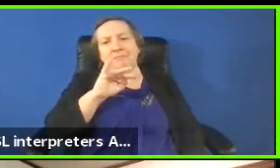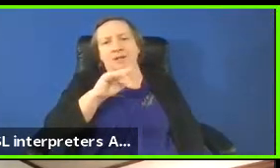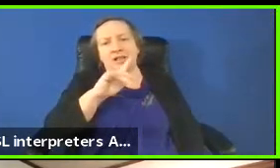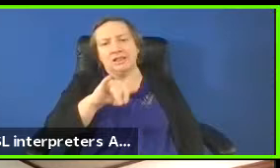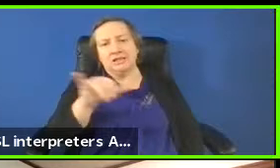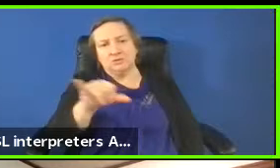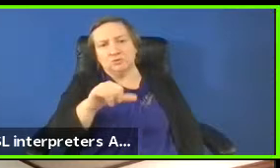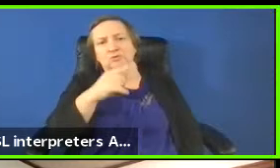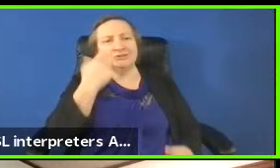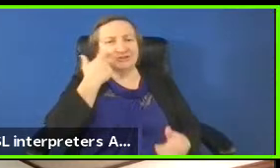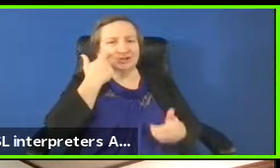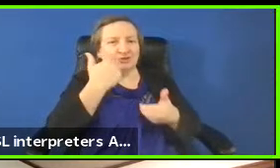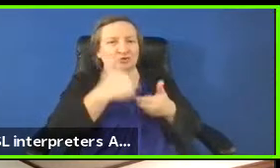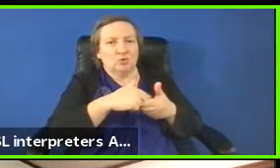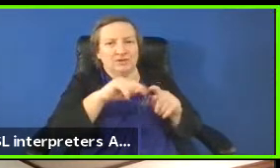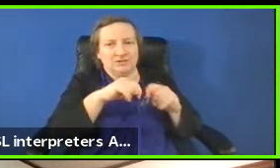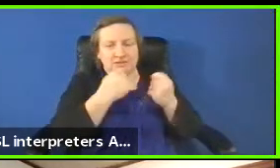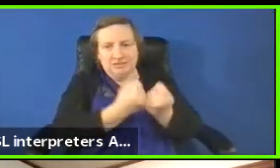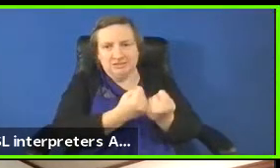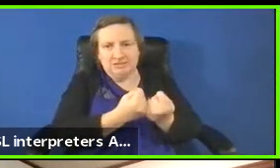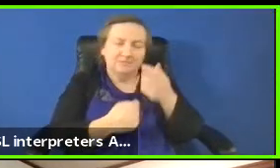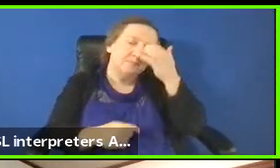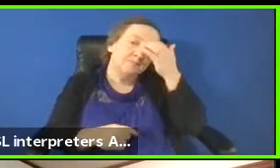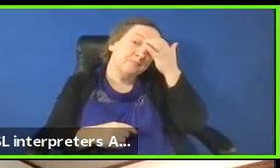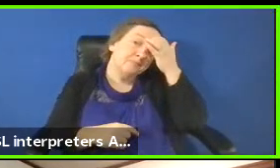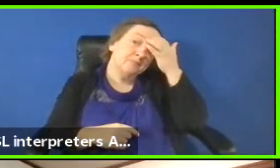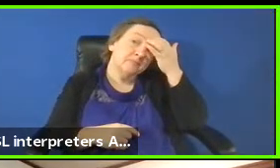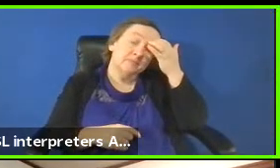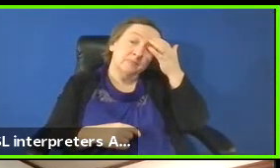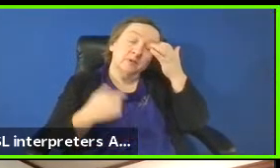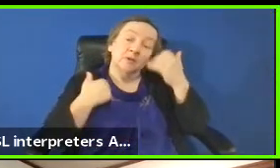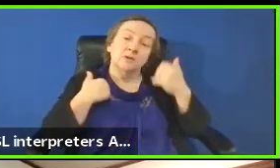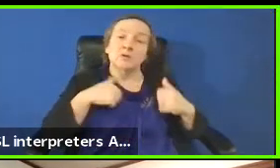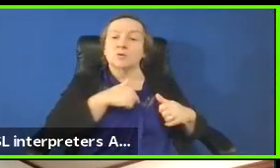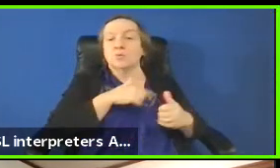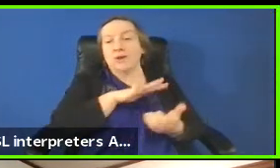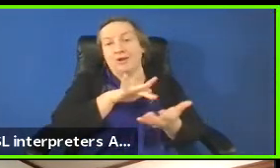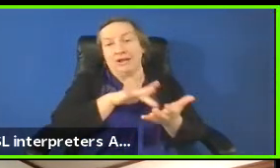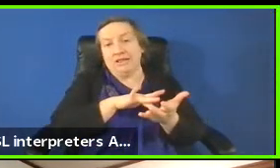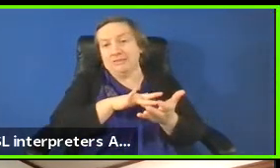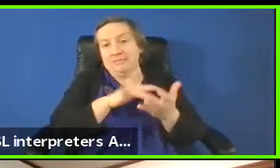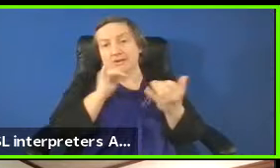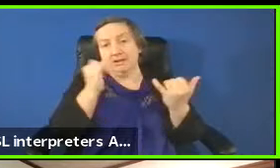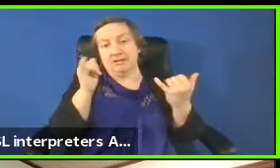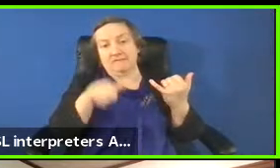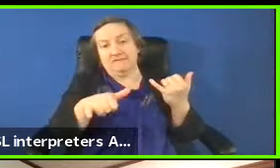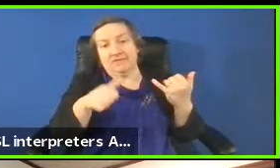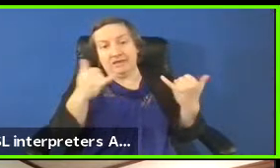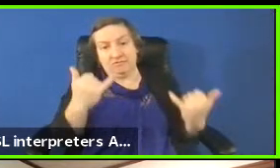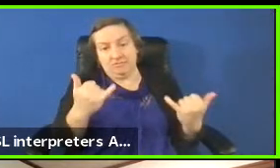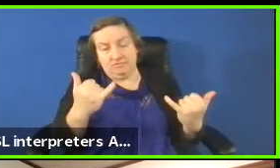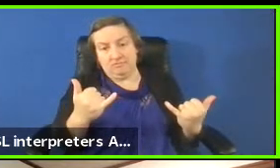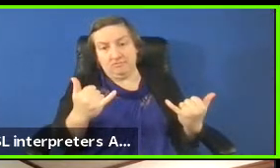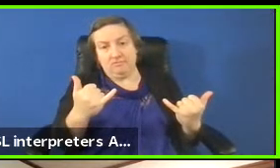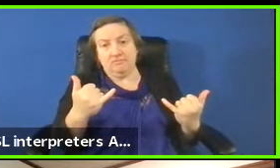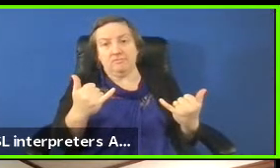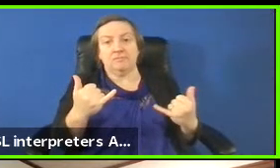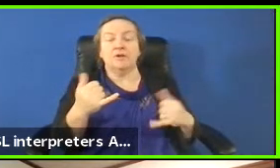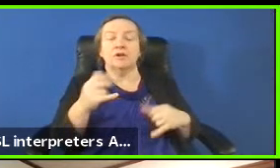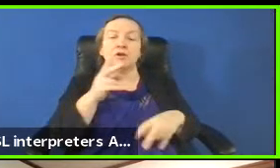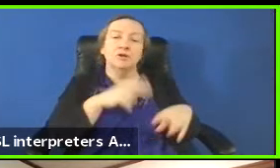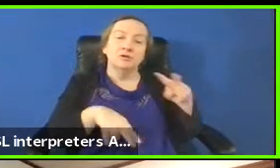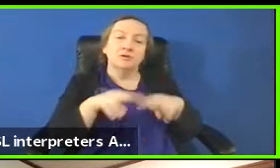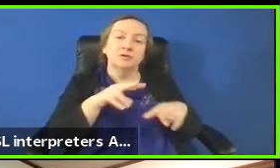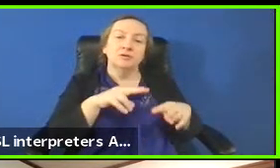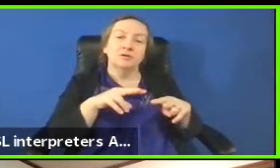team. So we are in the middle of some of that right now, looking at